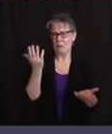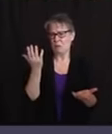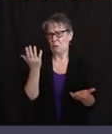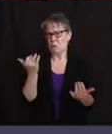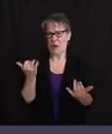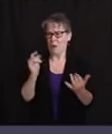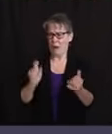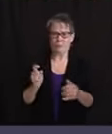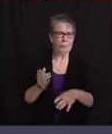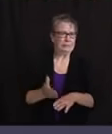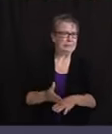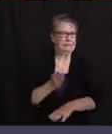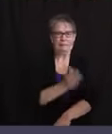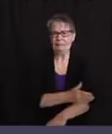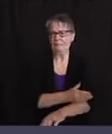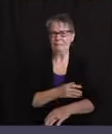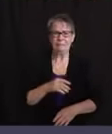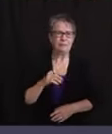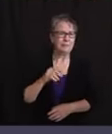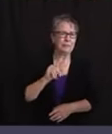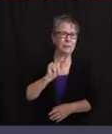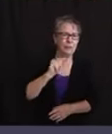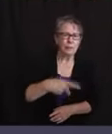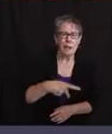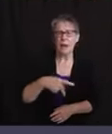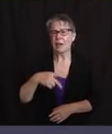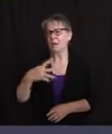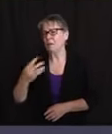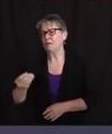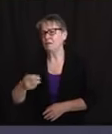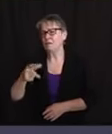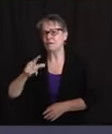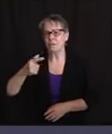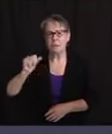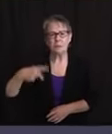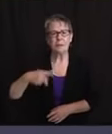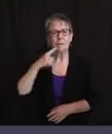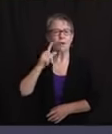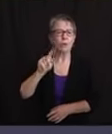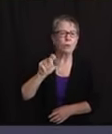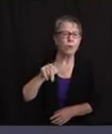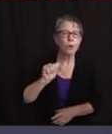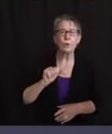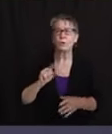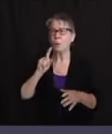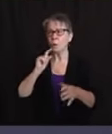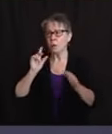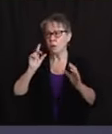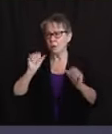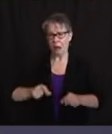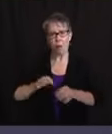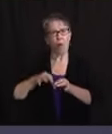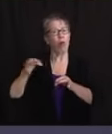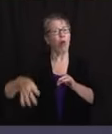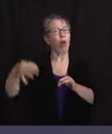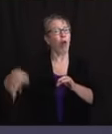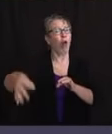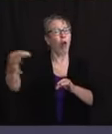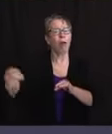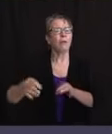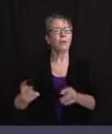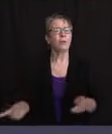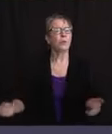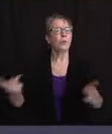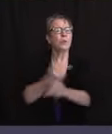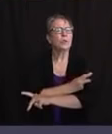kicking the can down the road. It is taking politics out of it, and it is investing in our future. You know,